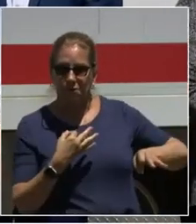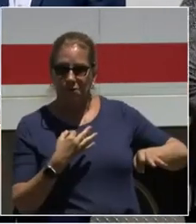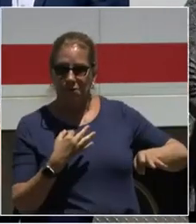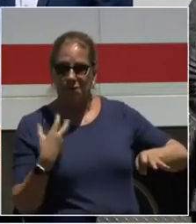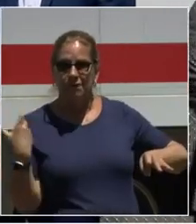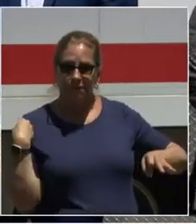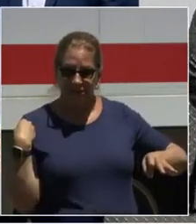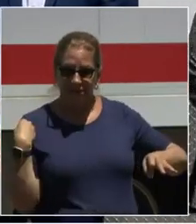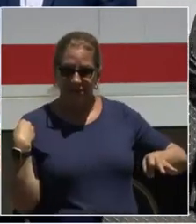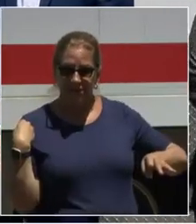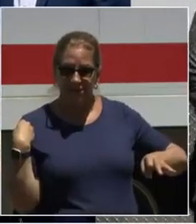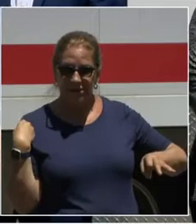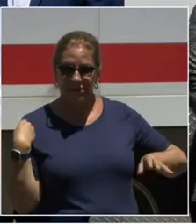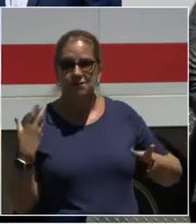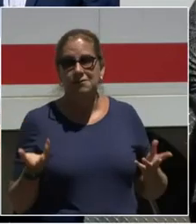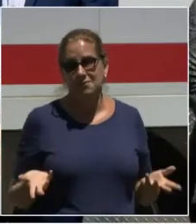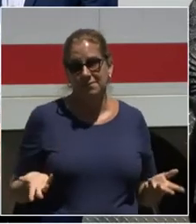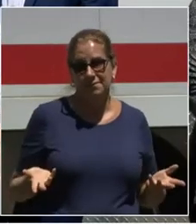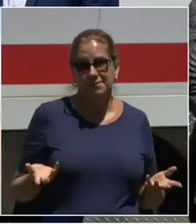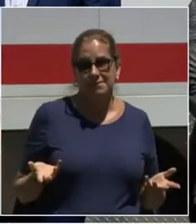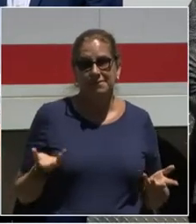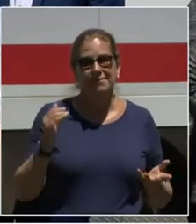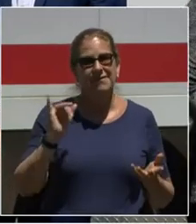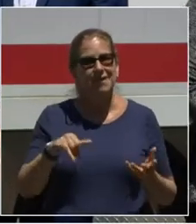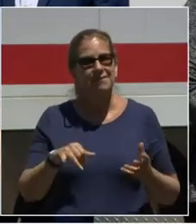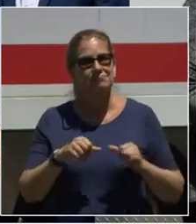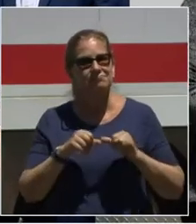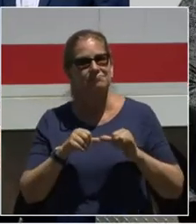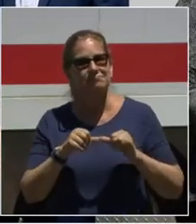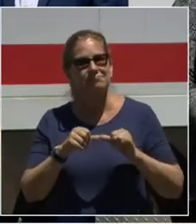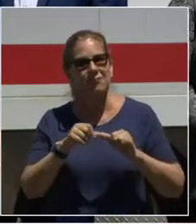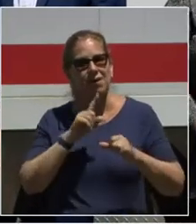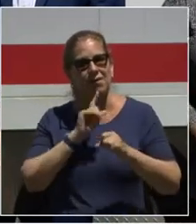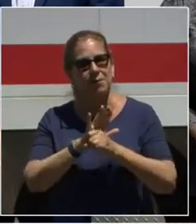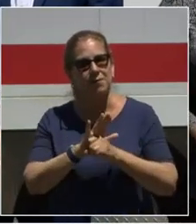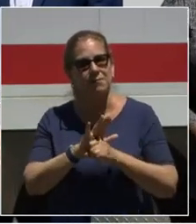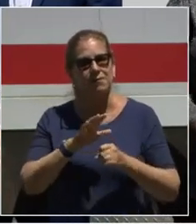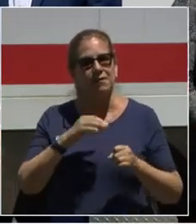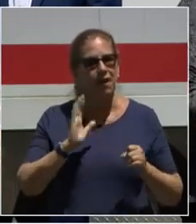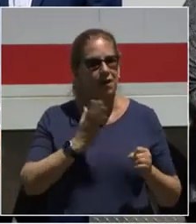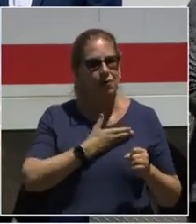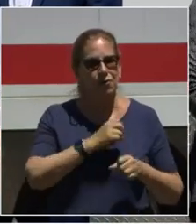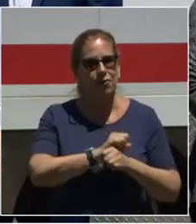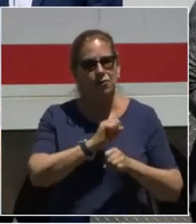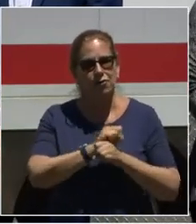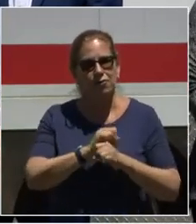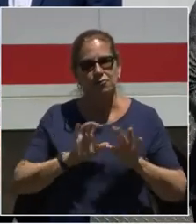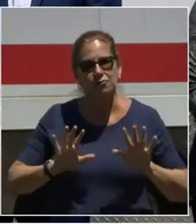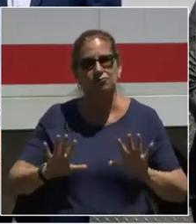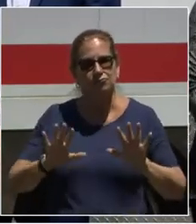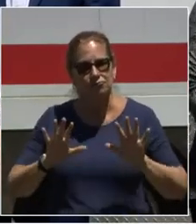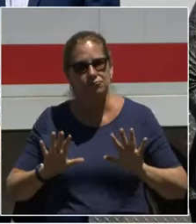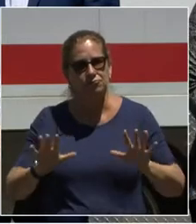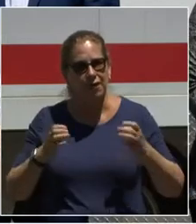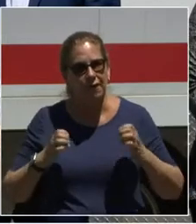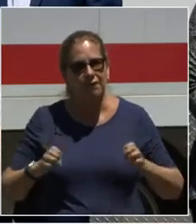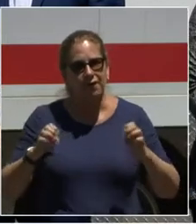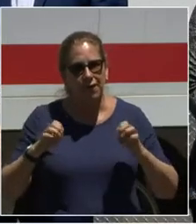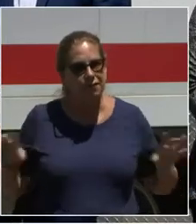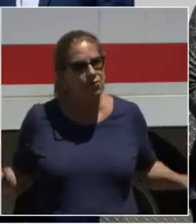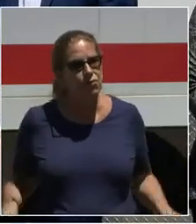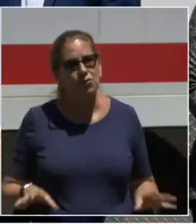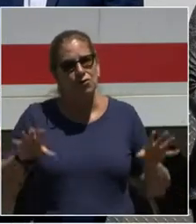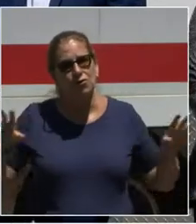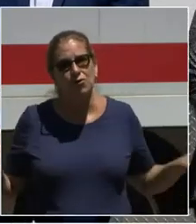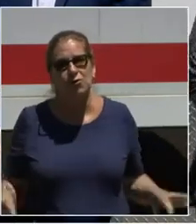continued commitment and effort to make sure that our students have all of the options, all of their vaccines, and the wellness set